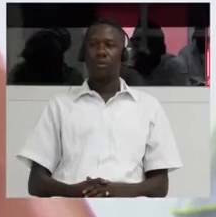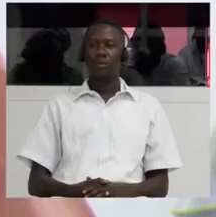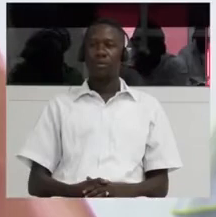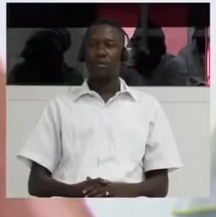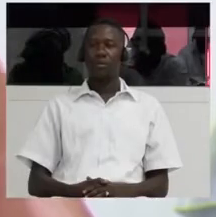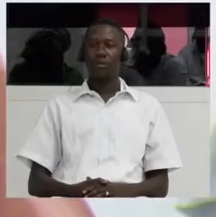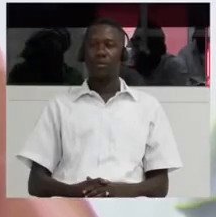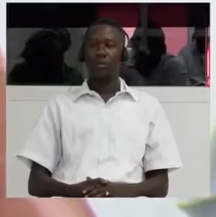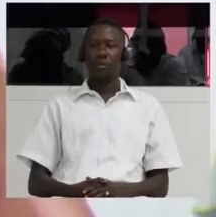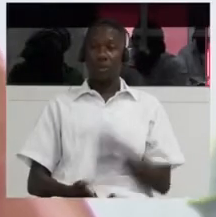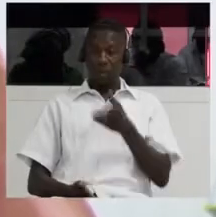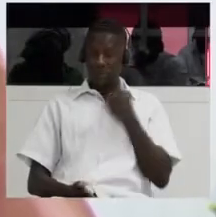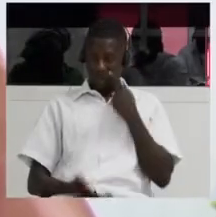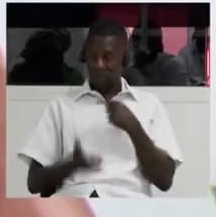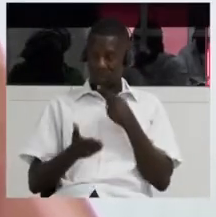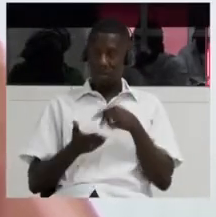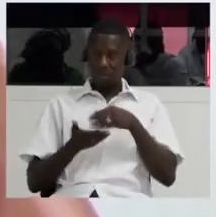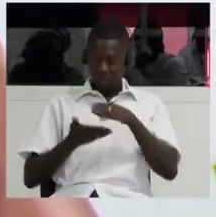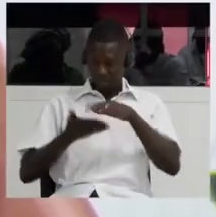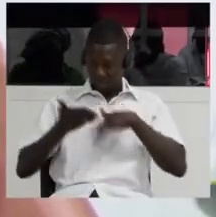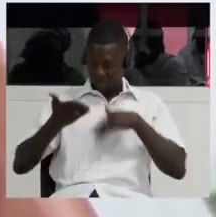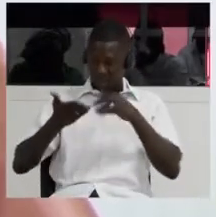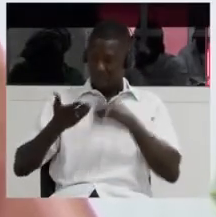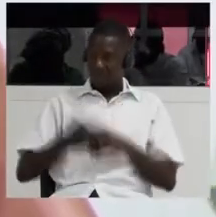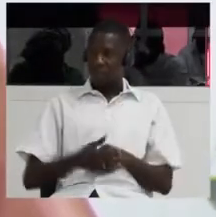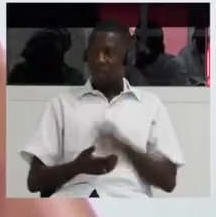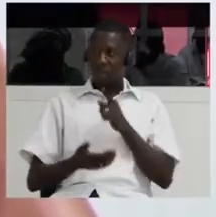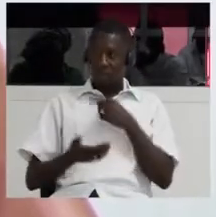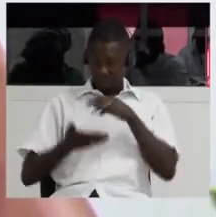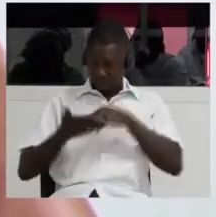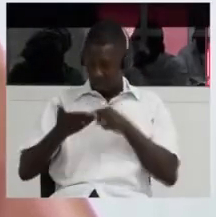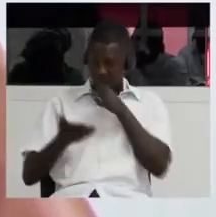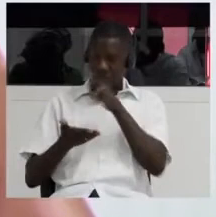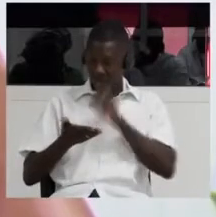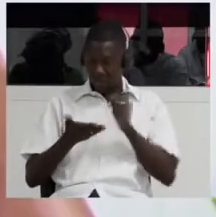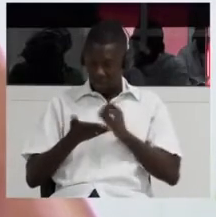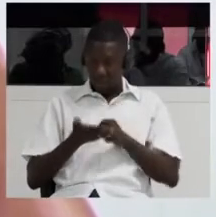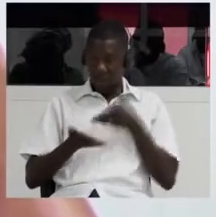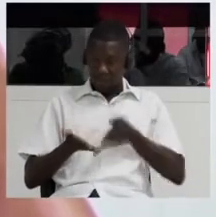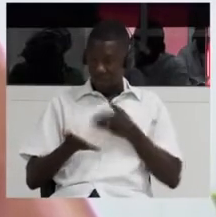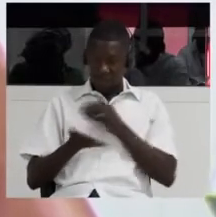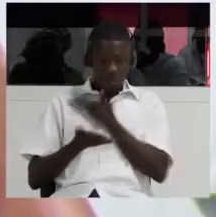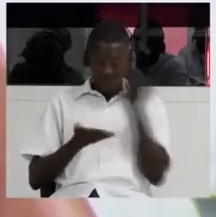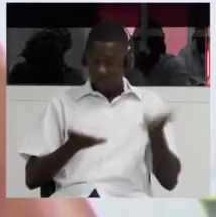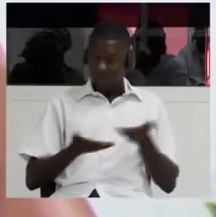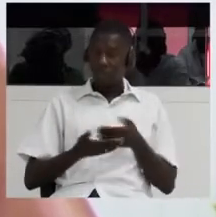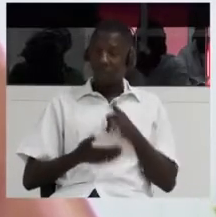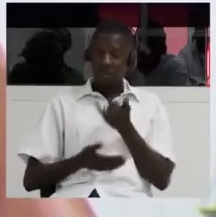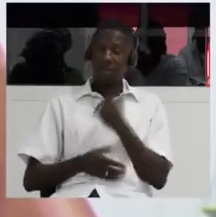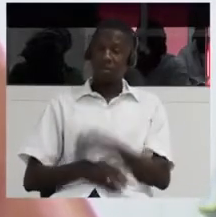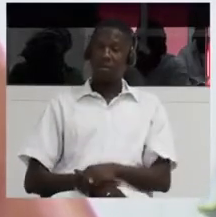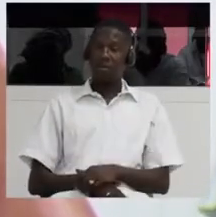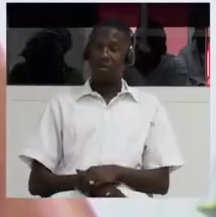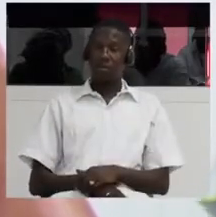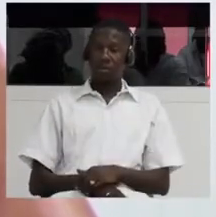Is that the statement? Yes, this is my statement. That's the statement you signed? Yes. This morning? Yes. Go through